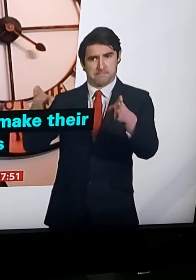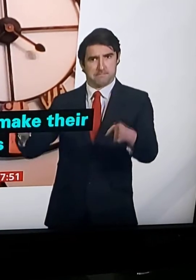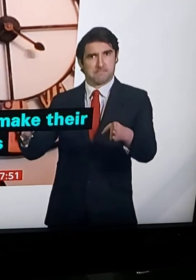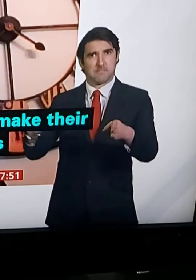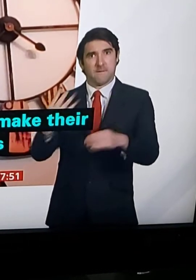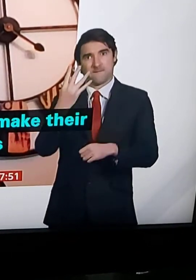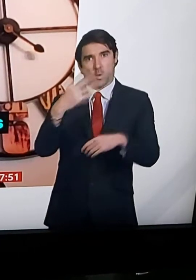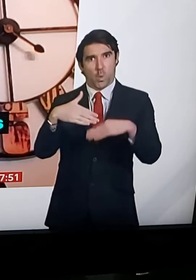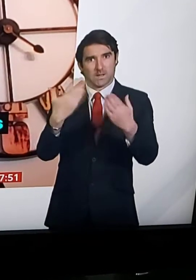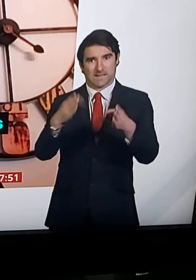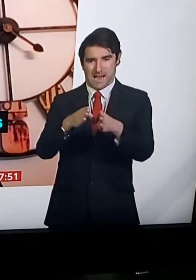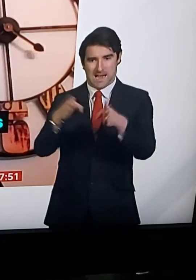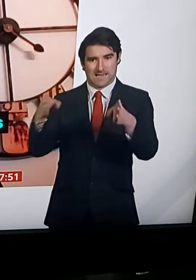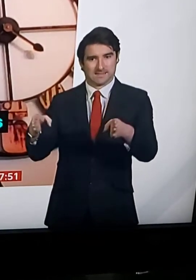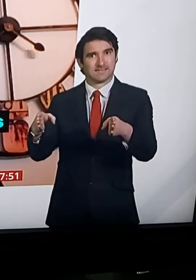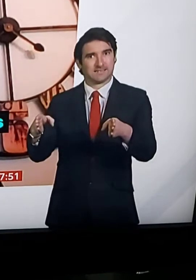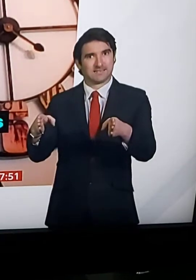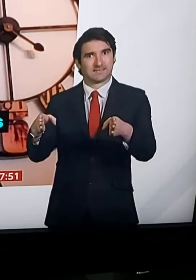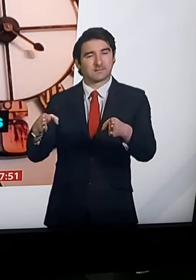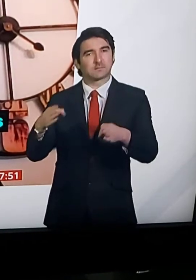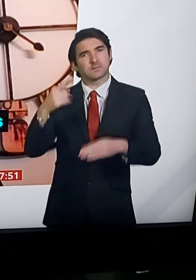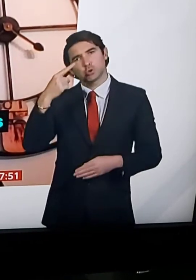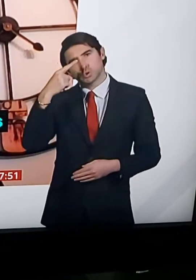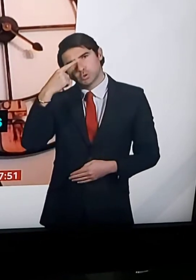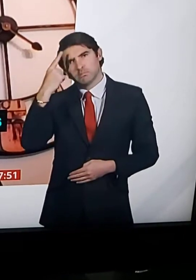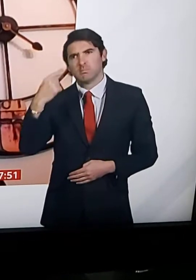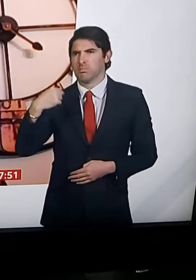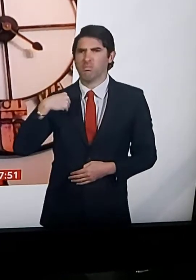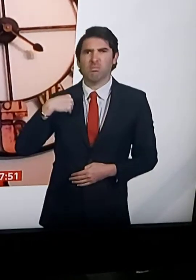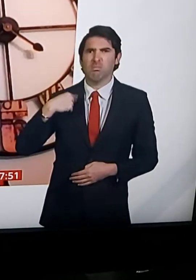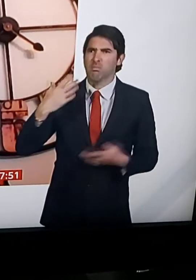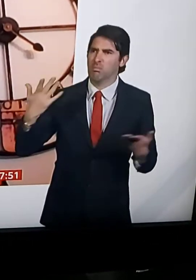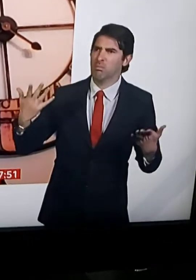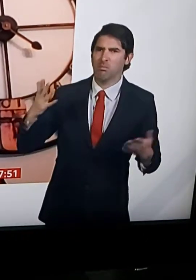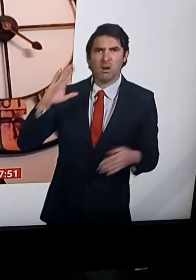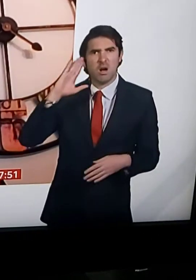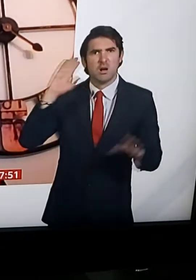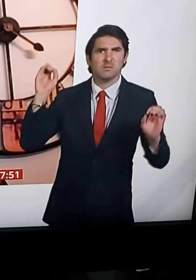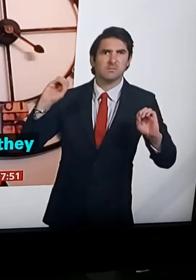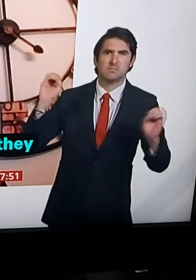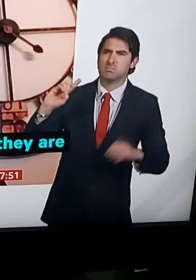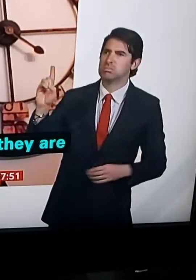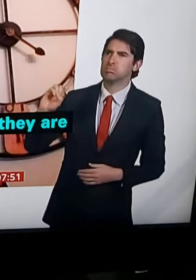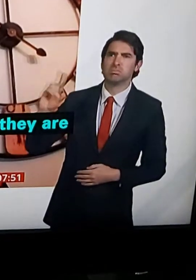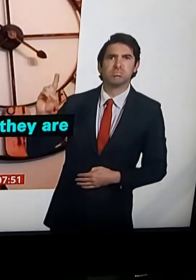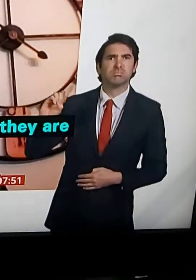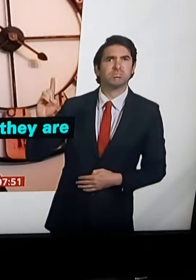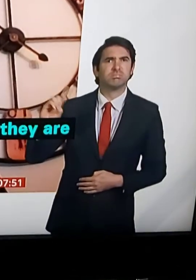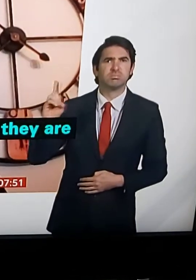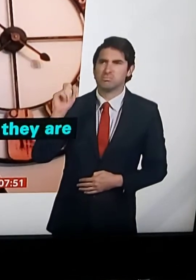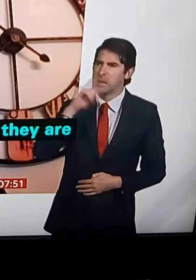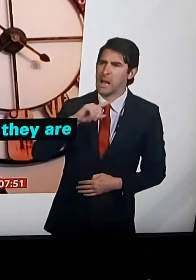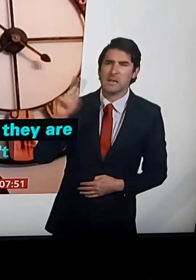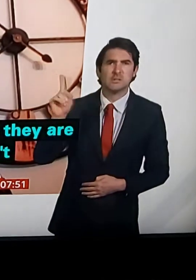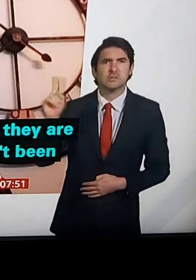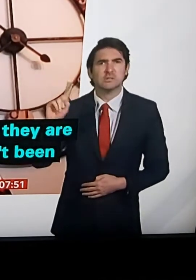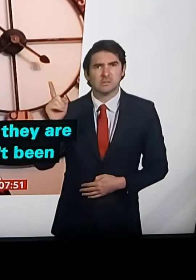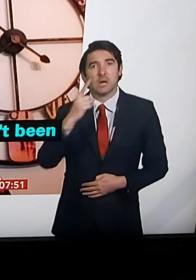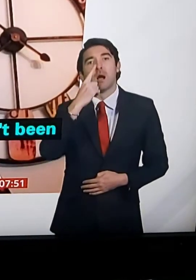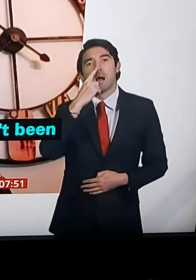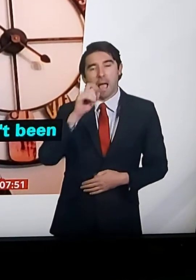a 4-day period. But if somebody thinks that they are eligible and yet they haven't been contacted by us, they can go onto